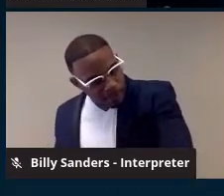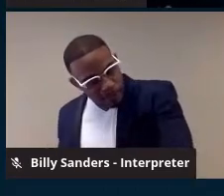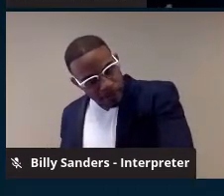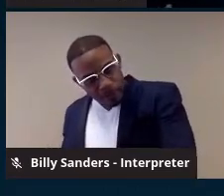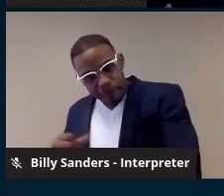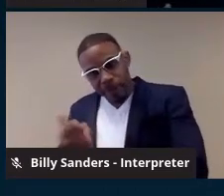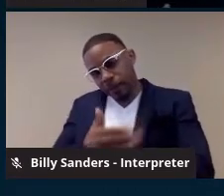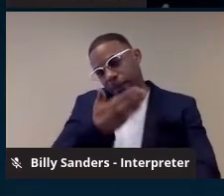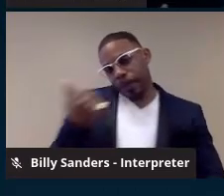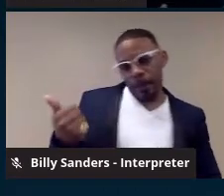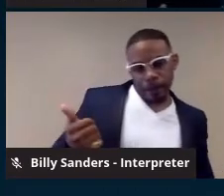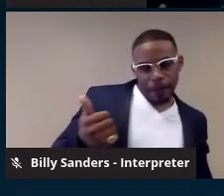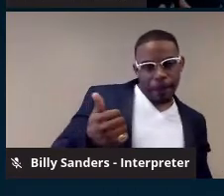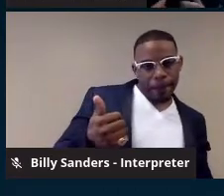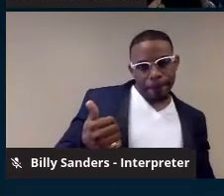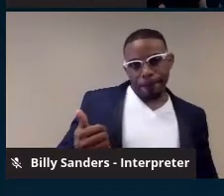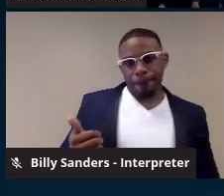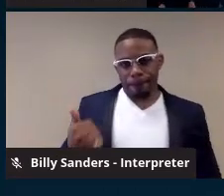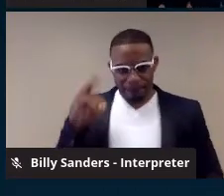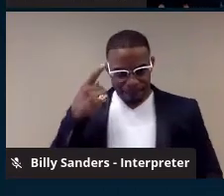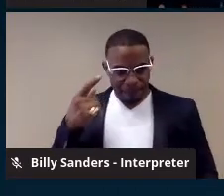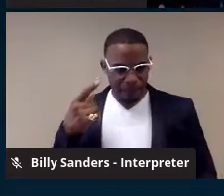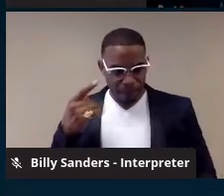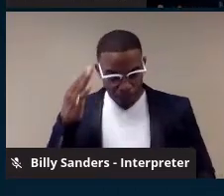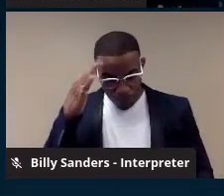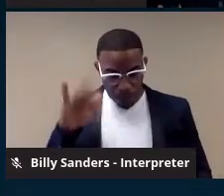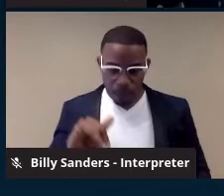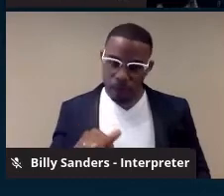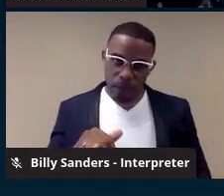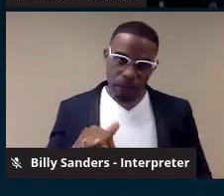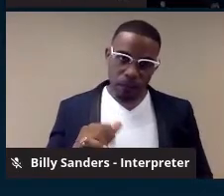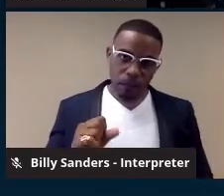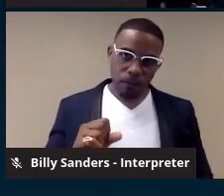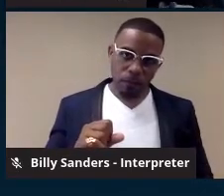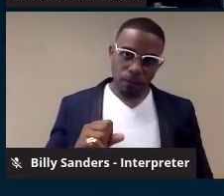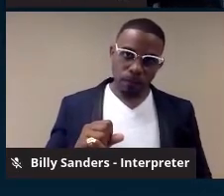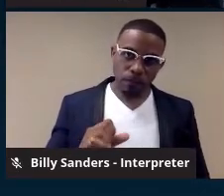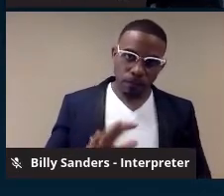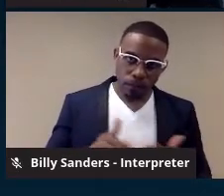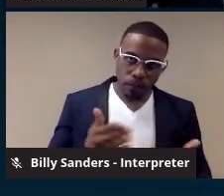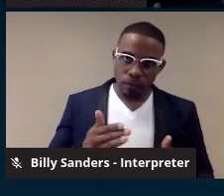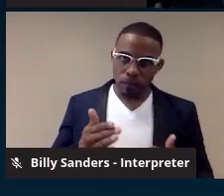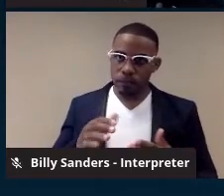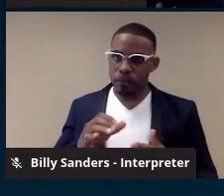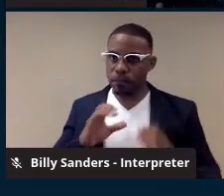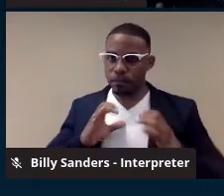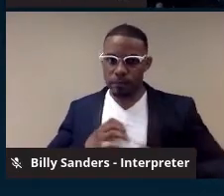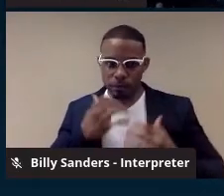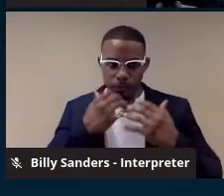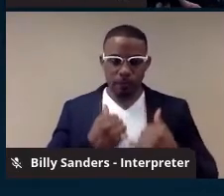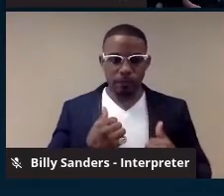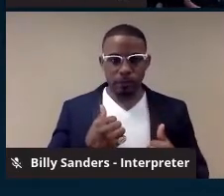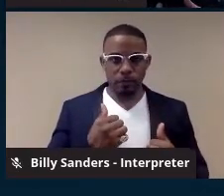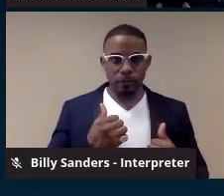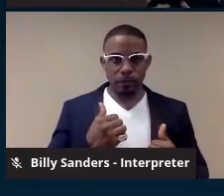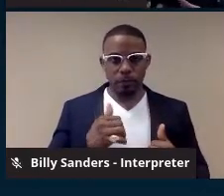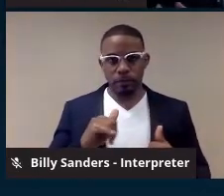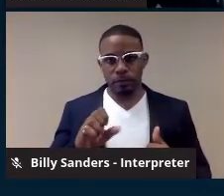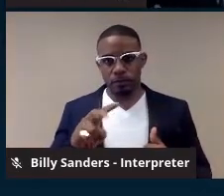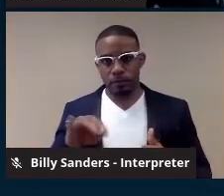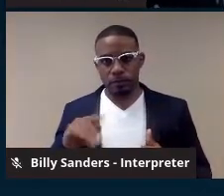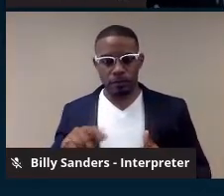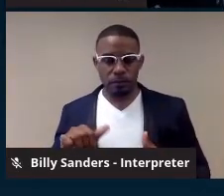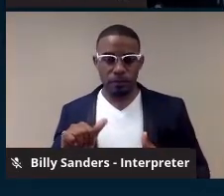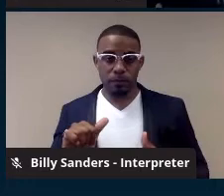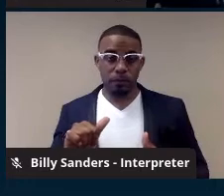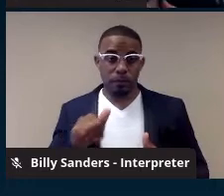them better. I think now that it's both server side and client side are out of beta, it's probably a